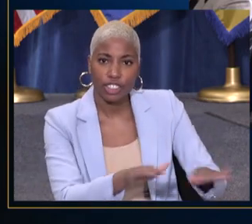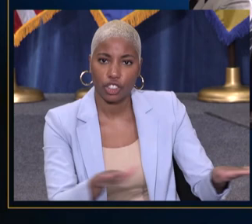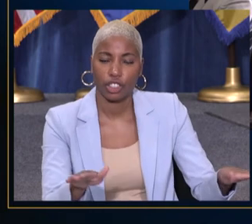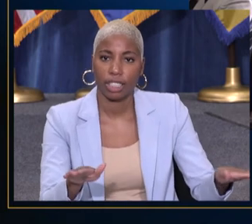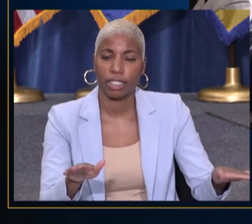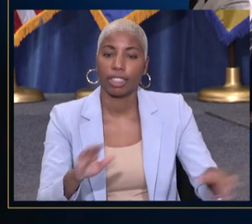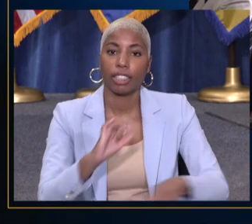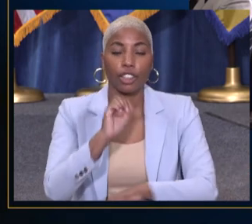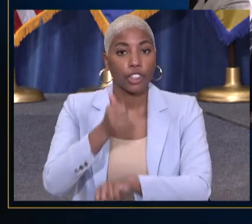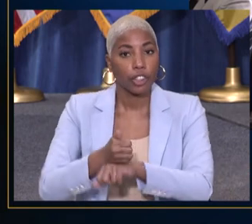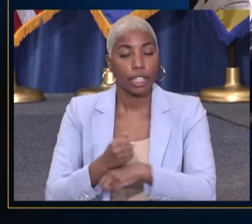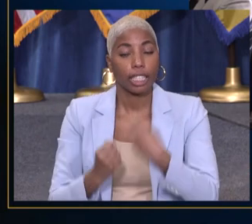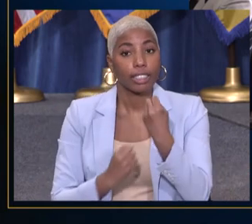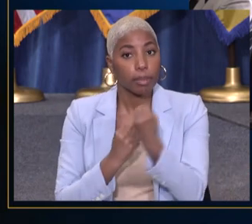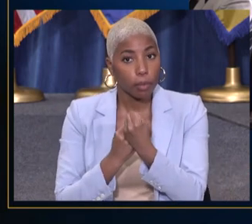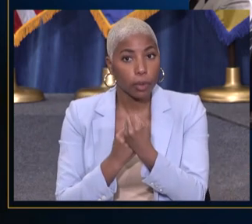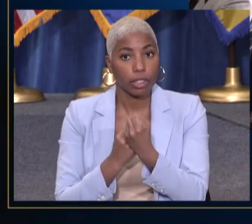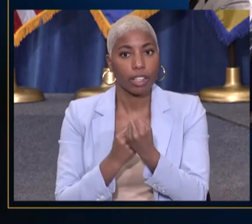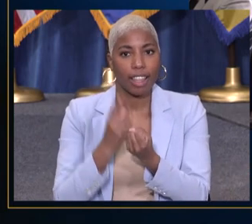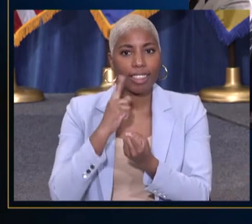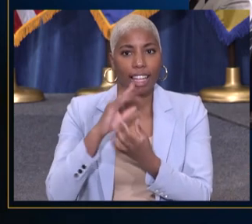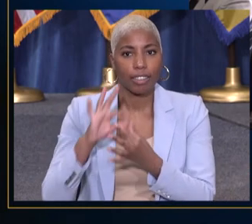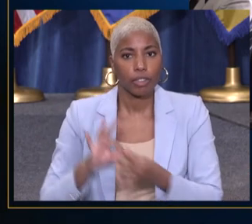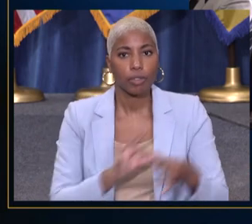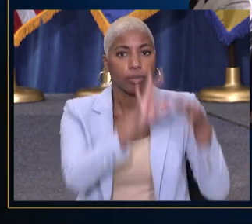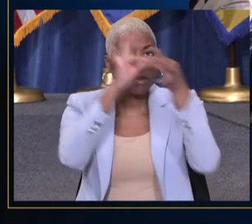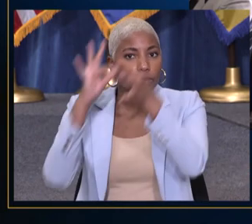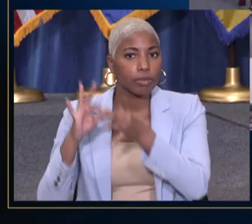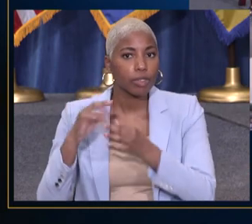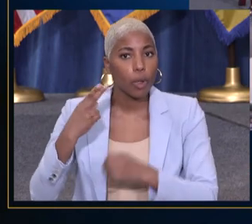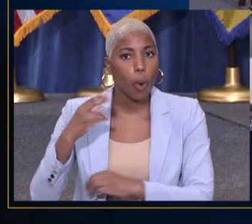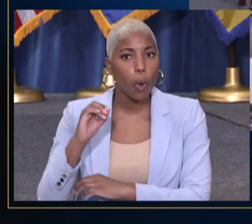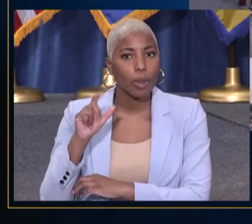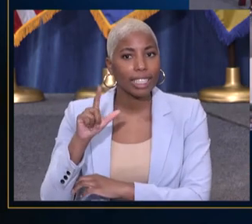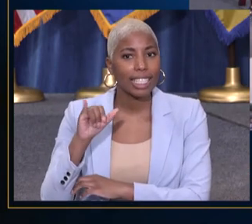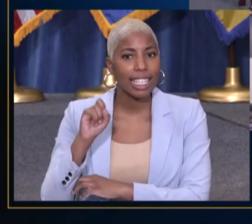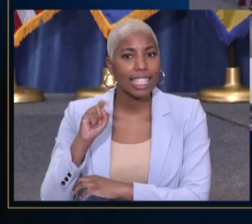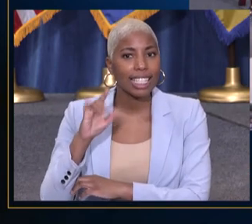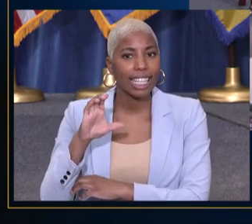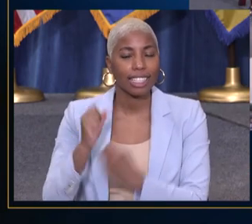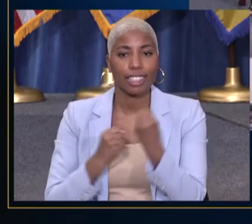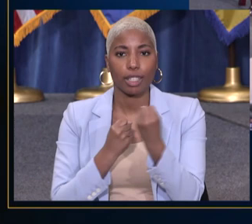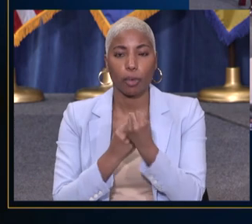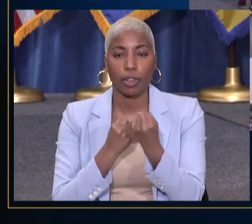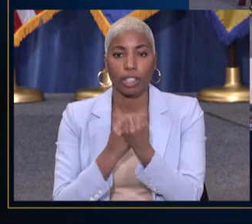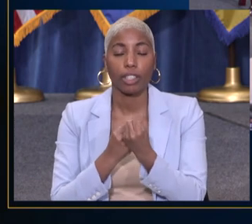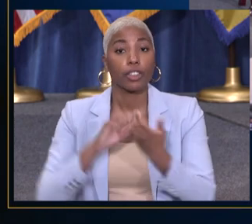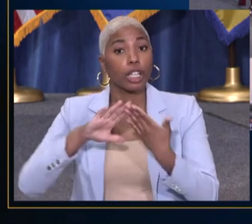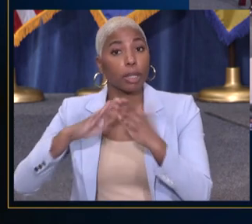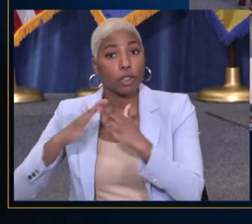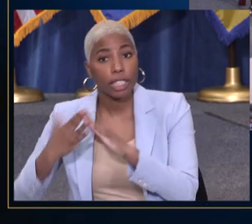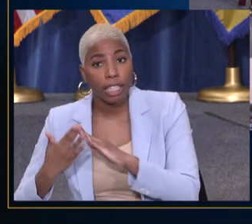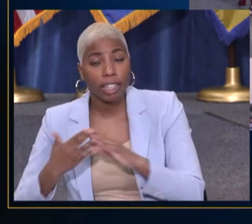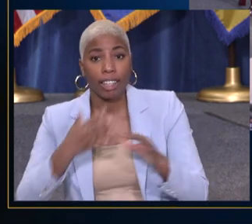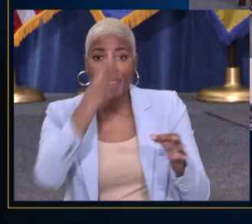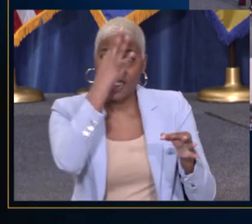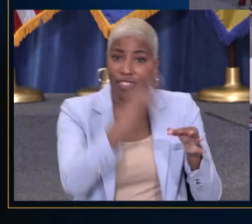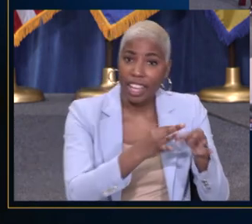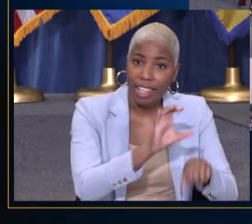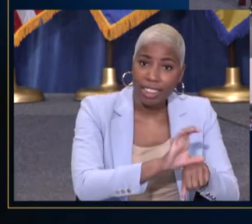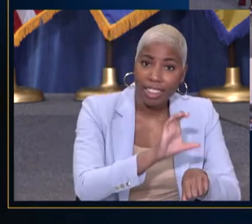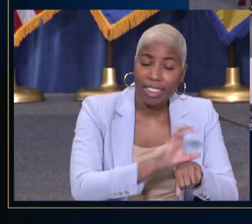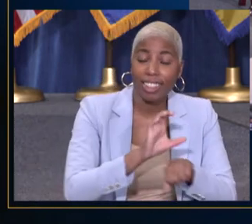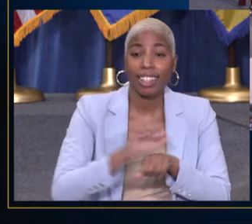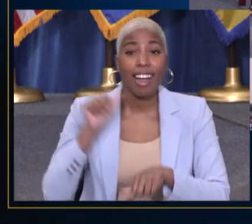that support, holistic support from the community level to the faith-based entities, to